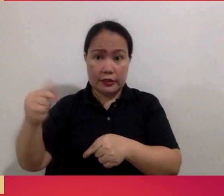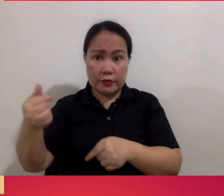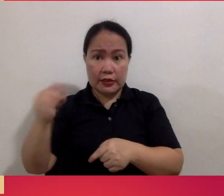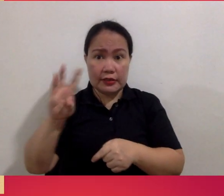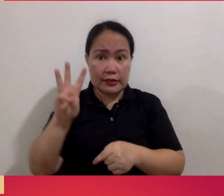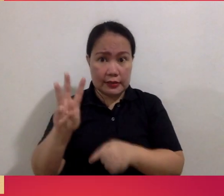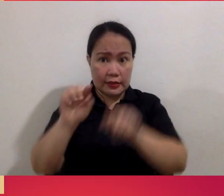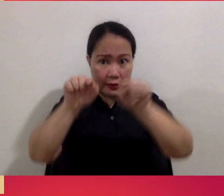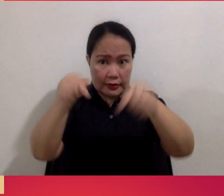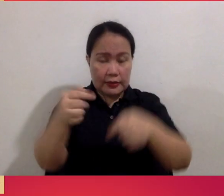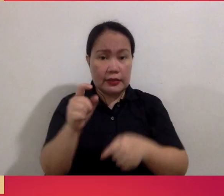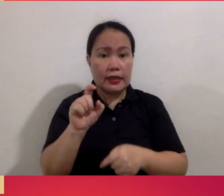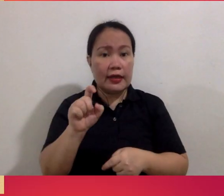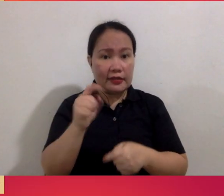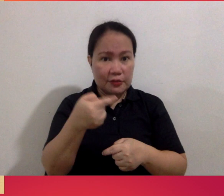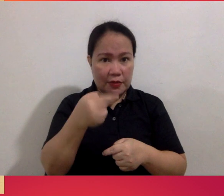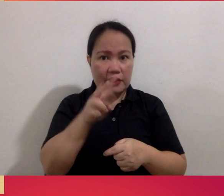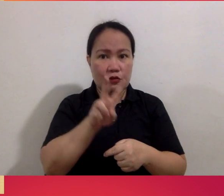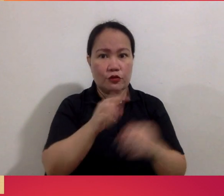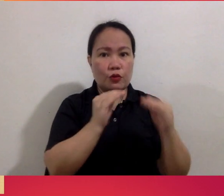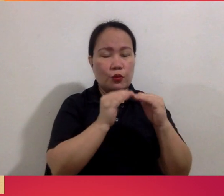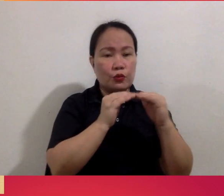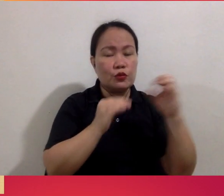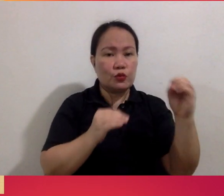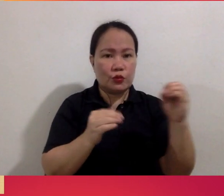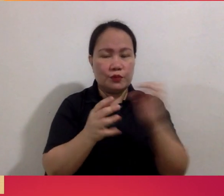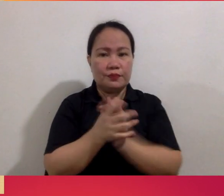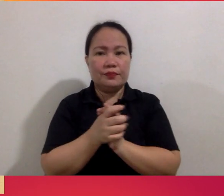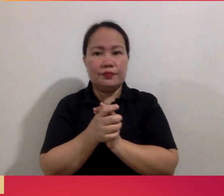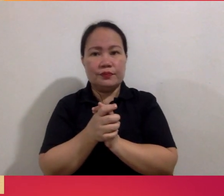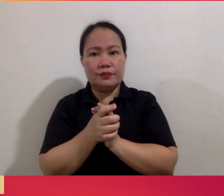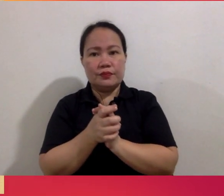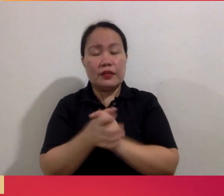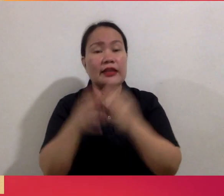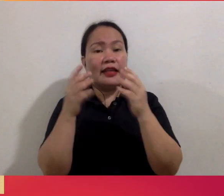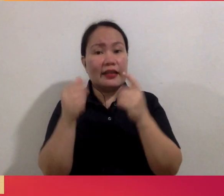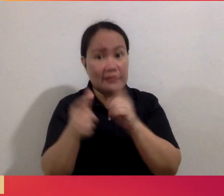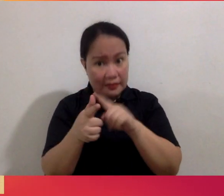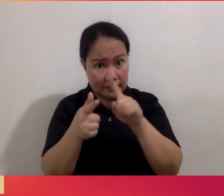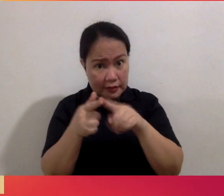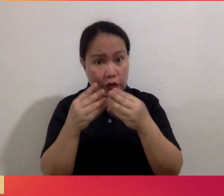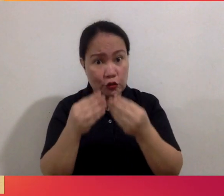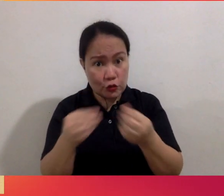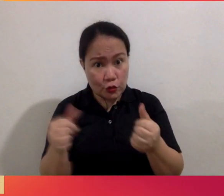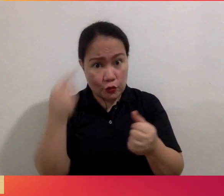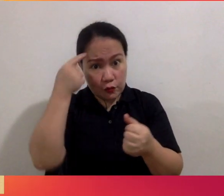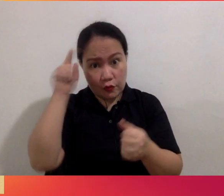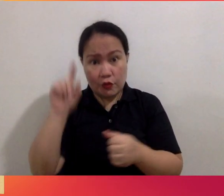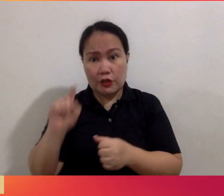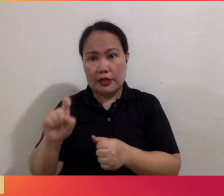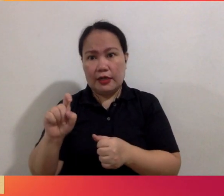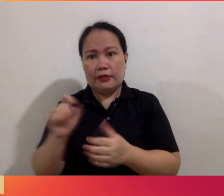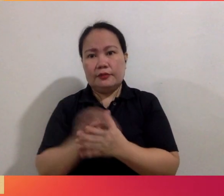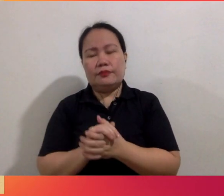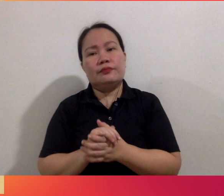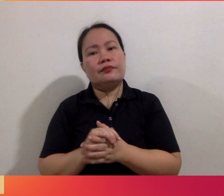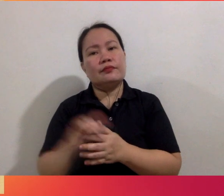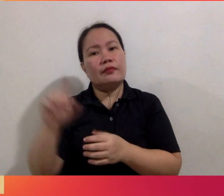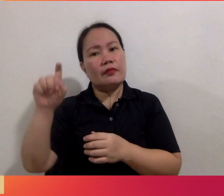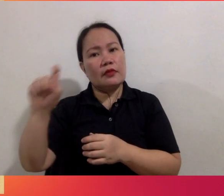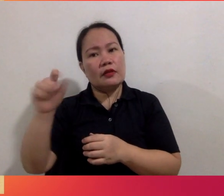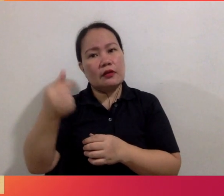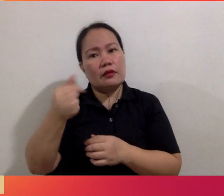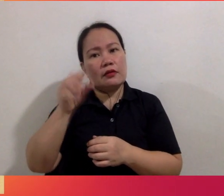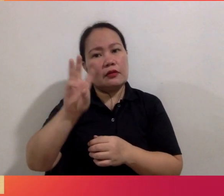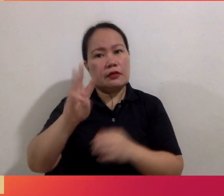0, or x plus 6 times x minus 2. Then, solve for x. For